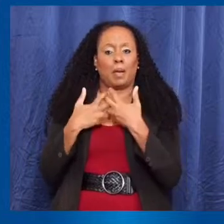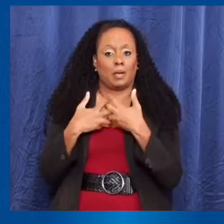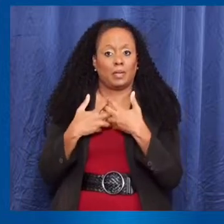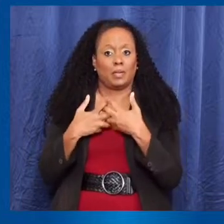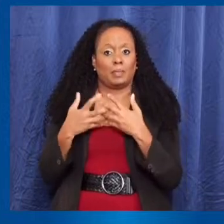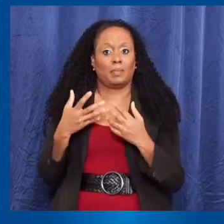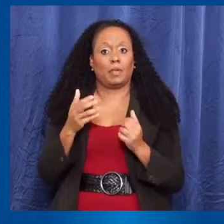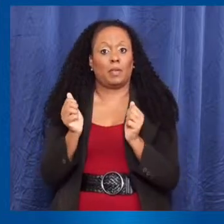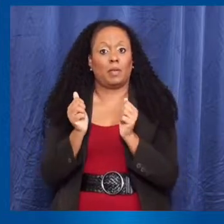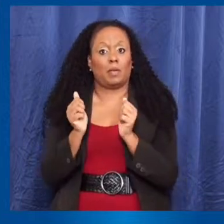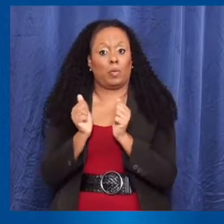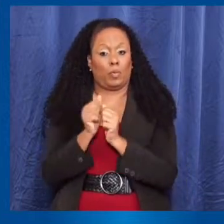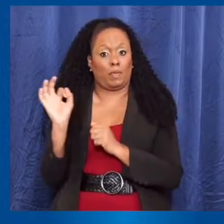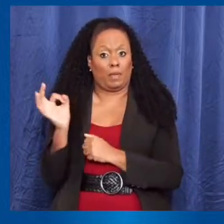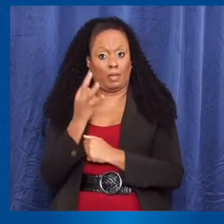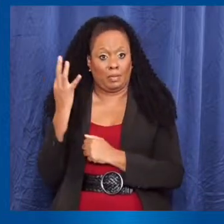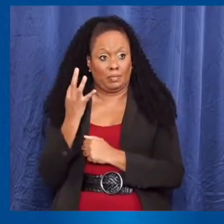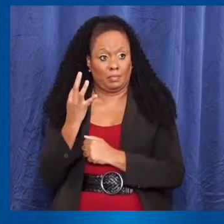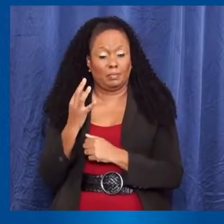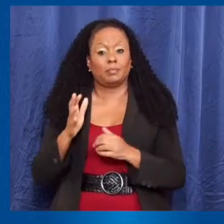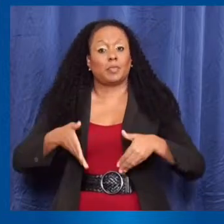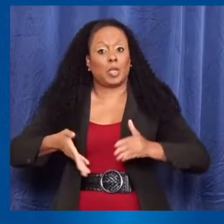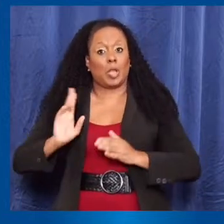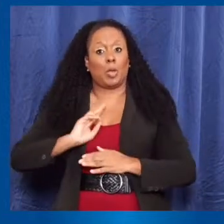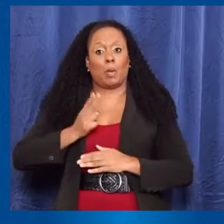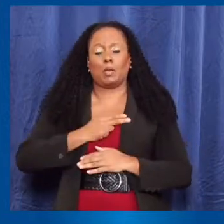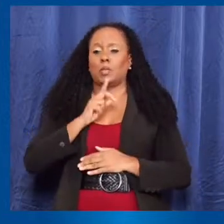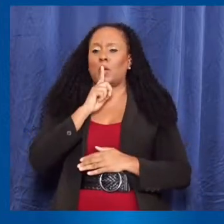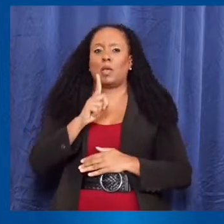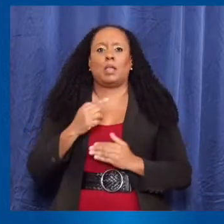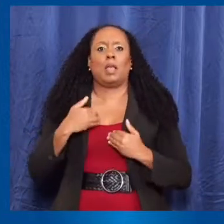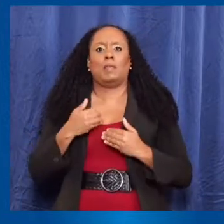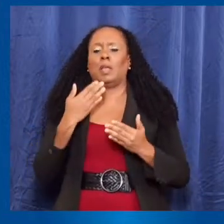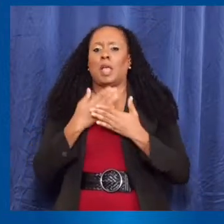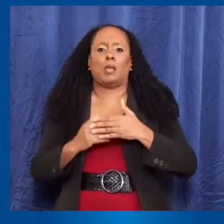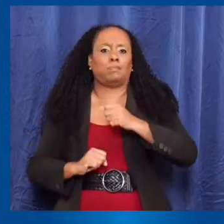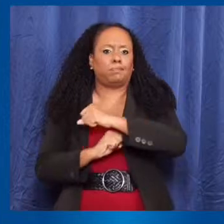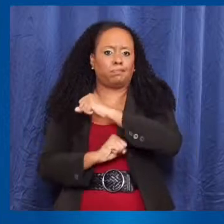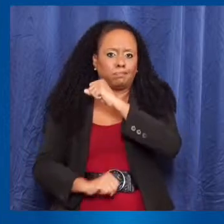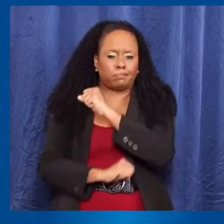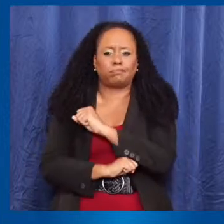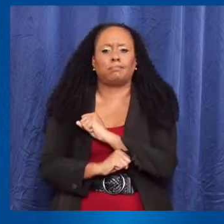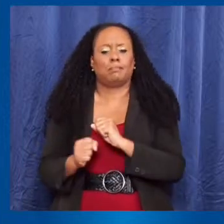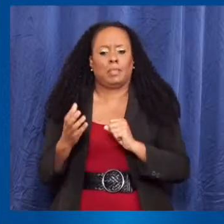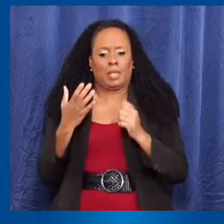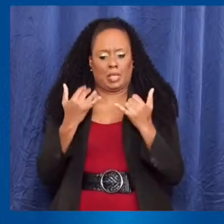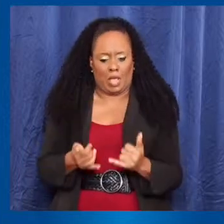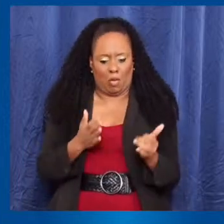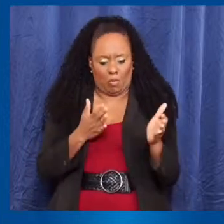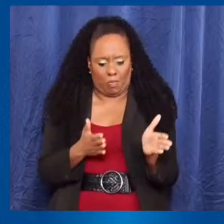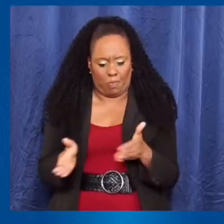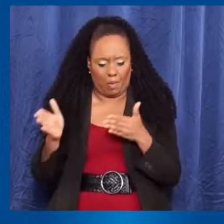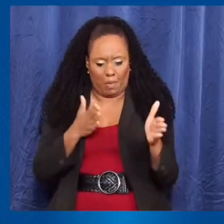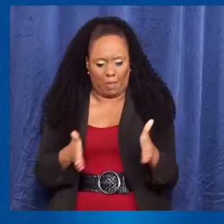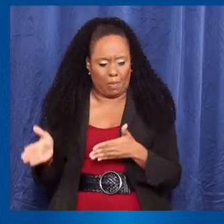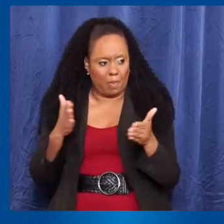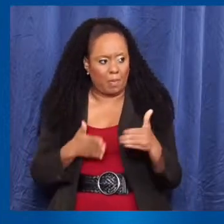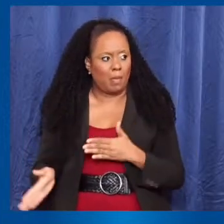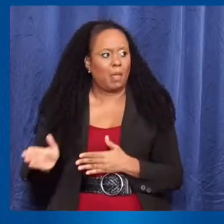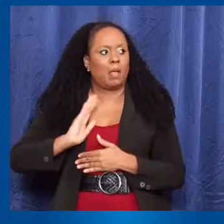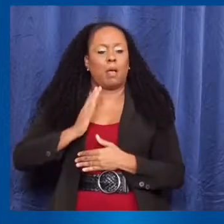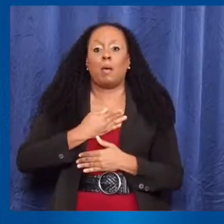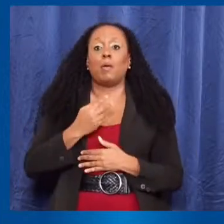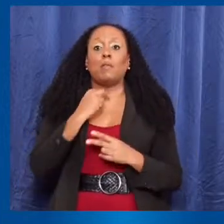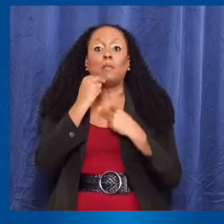us to build the platform through which we believe that our voices and